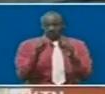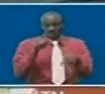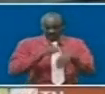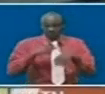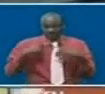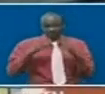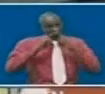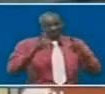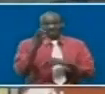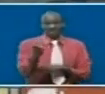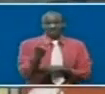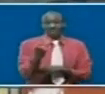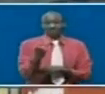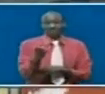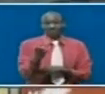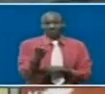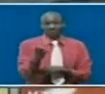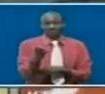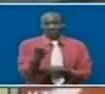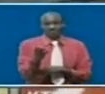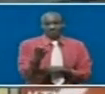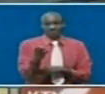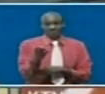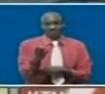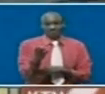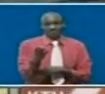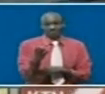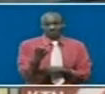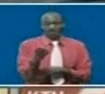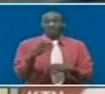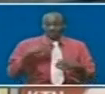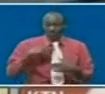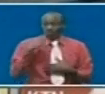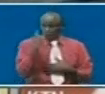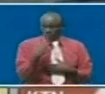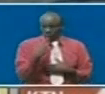bring peace. And it is the people who can